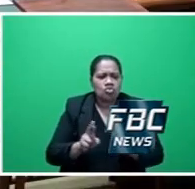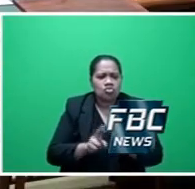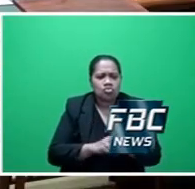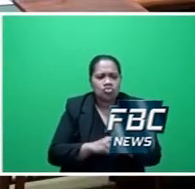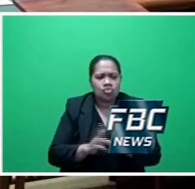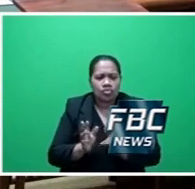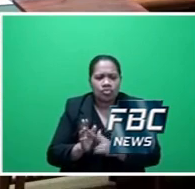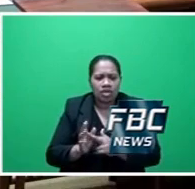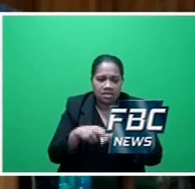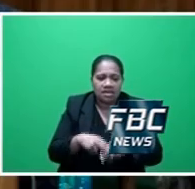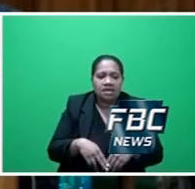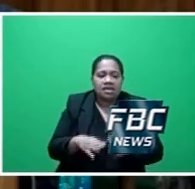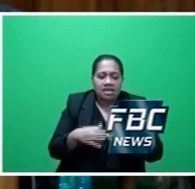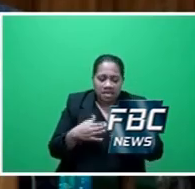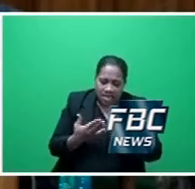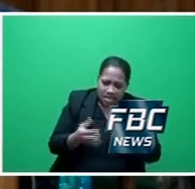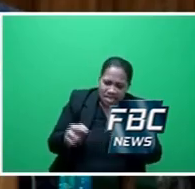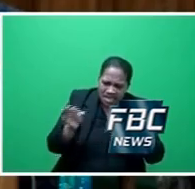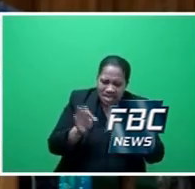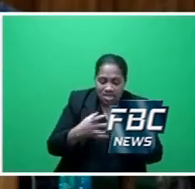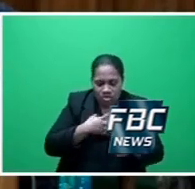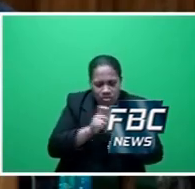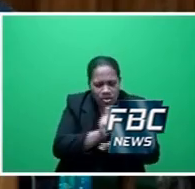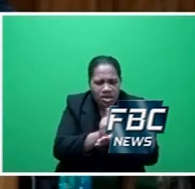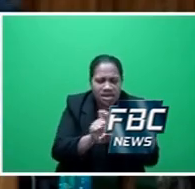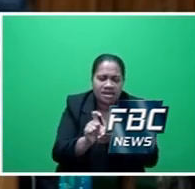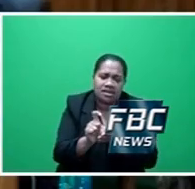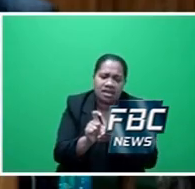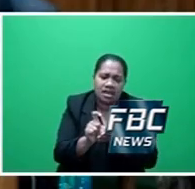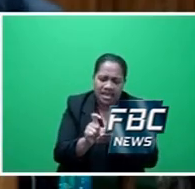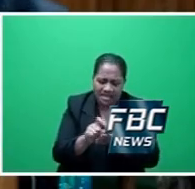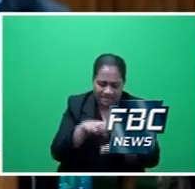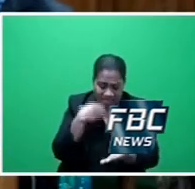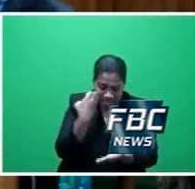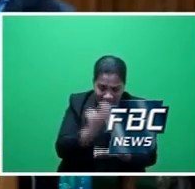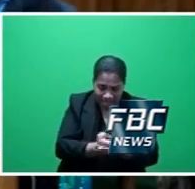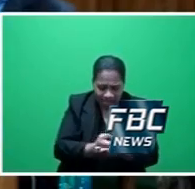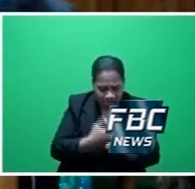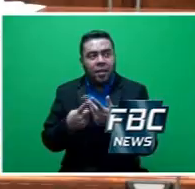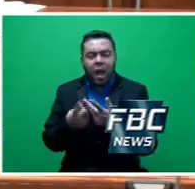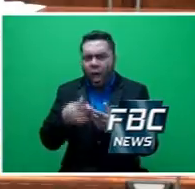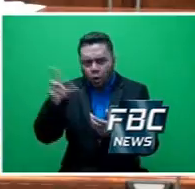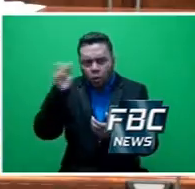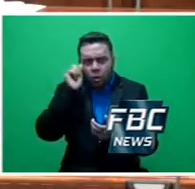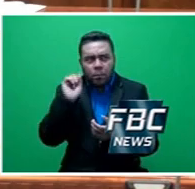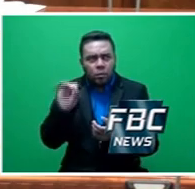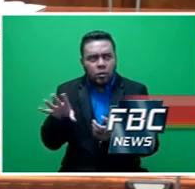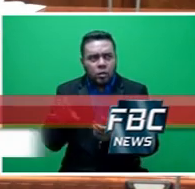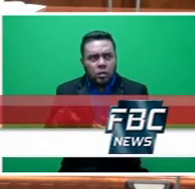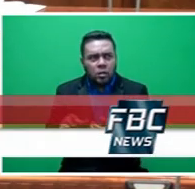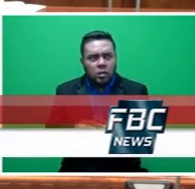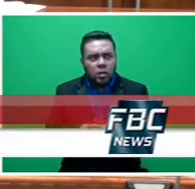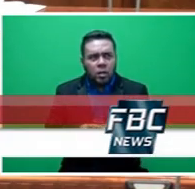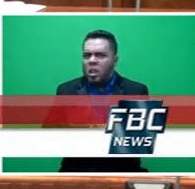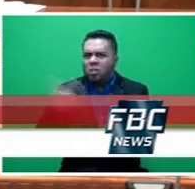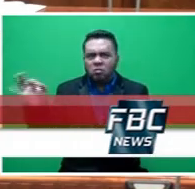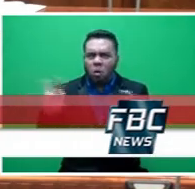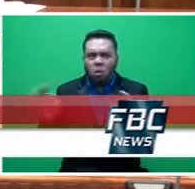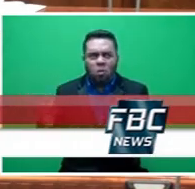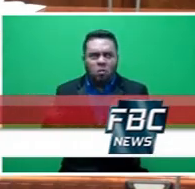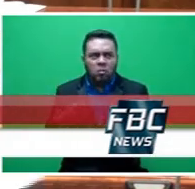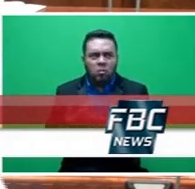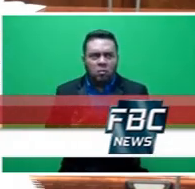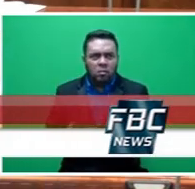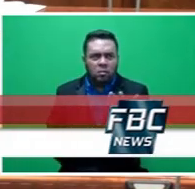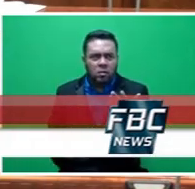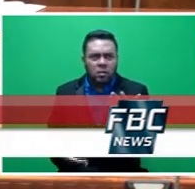more clearer than the indisputable evidence that I have just outlined in Parliament today. There is no conspiracy. In